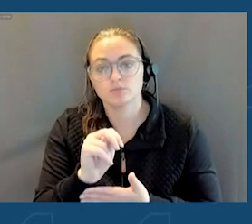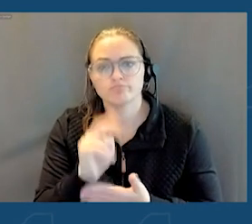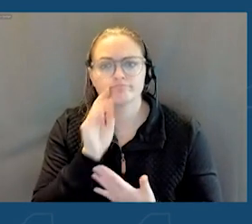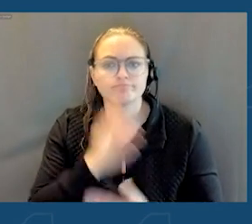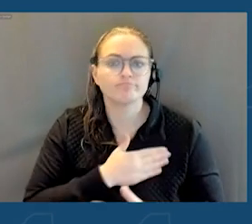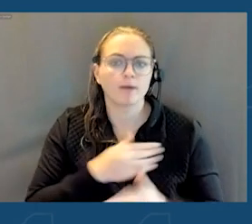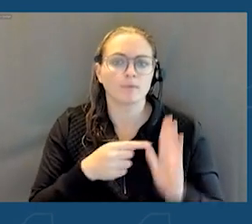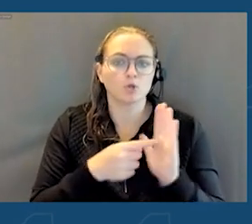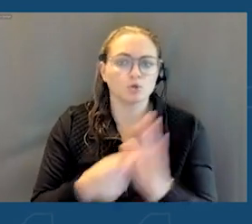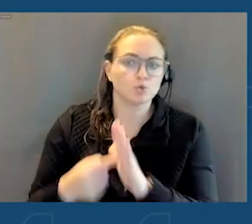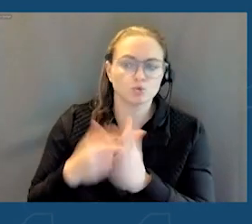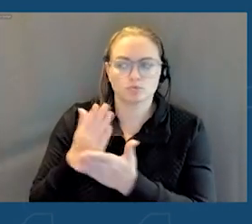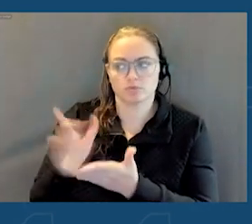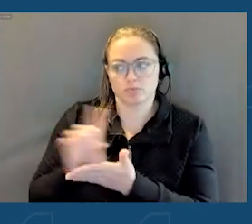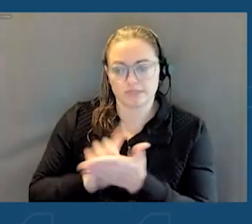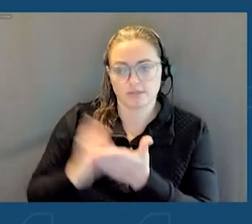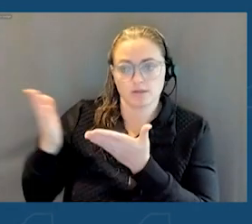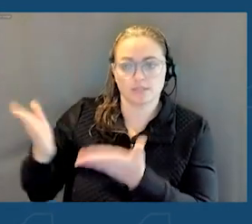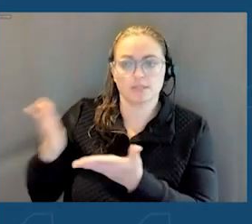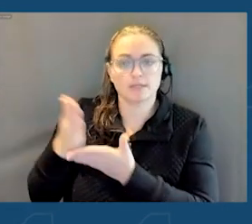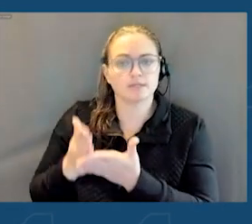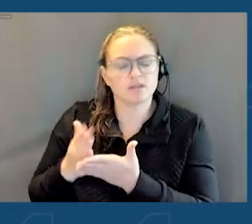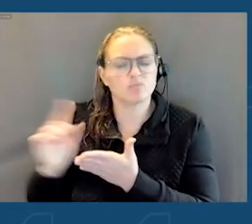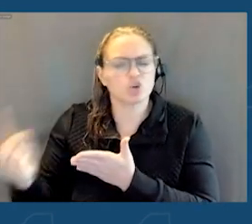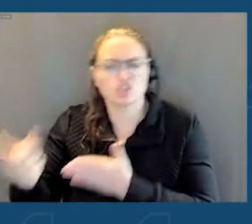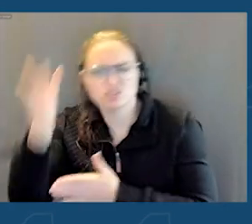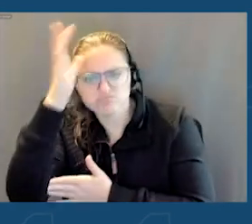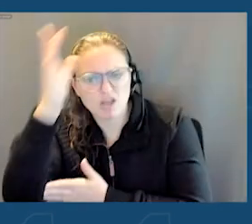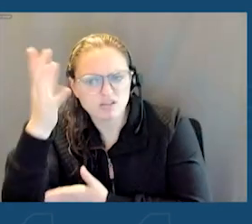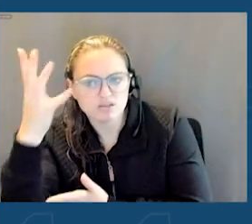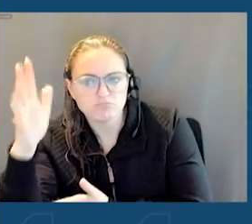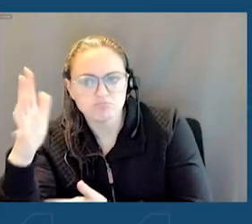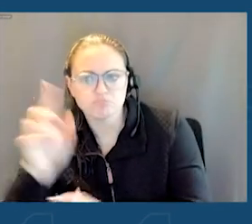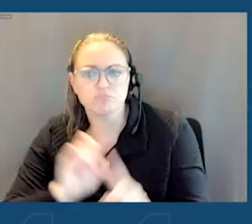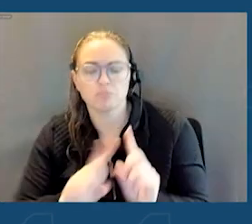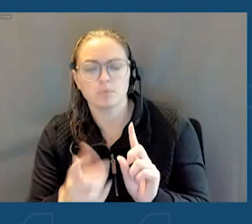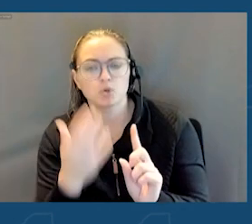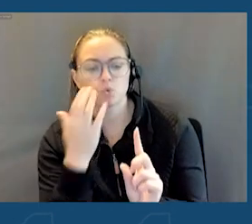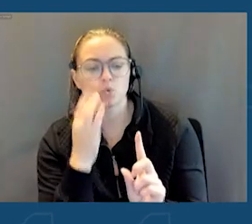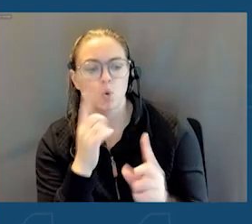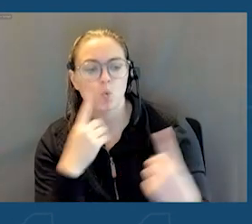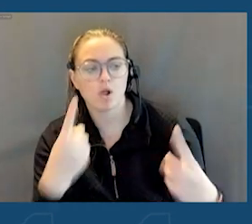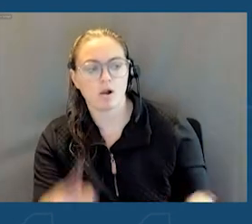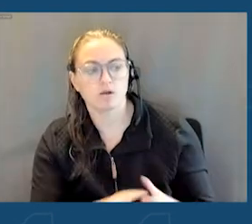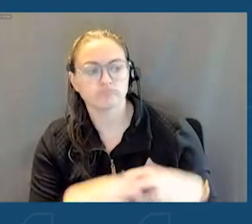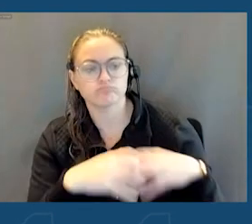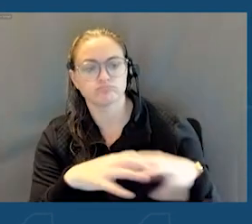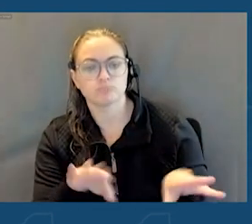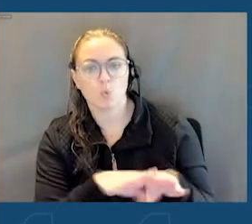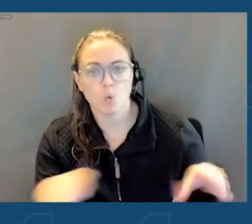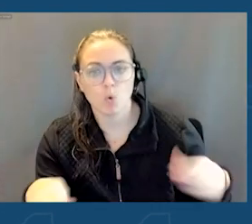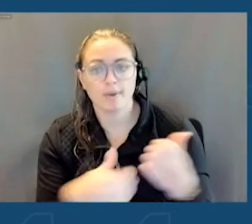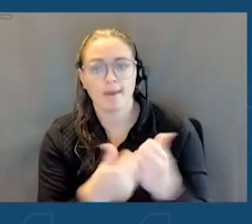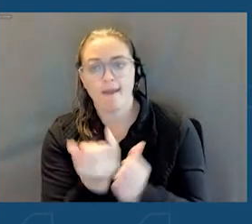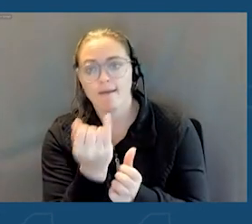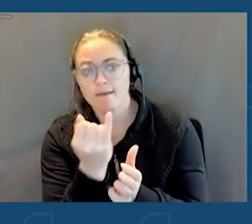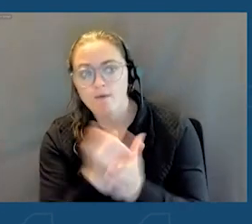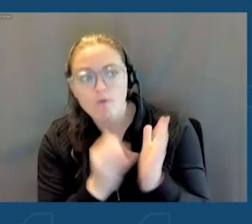some of the designs right now. These are just concepts. But to know that we're going to be open now to any architect, any